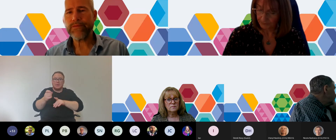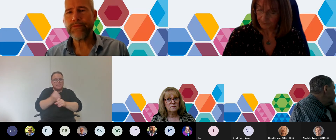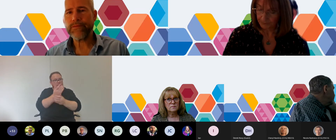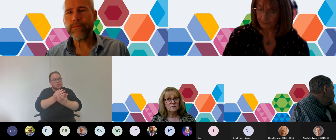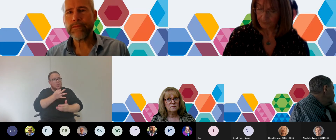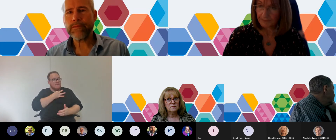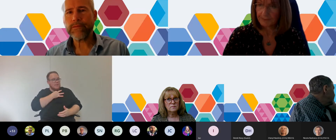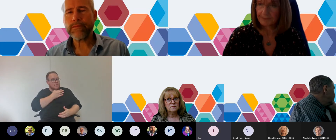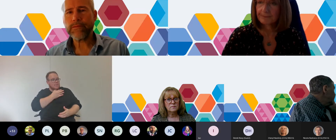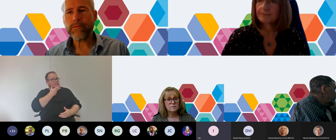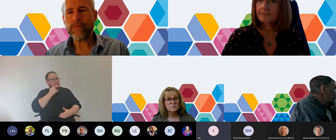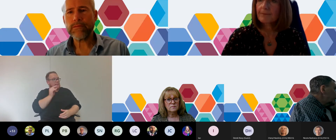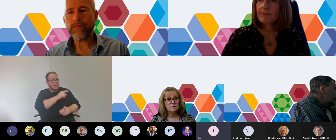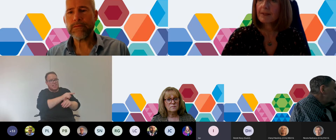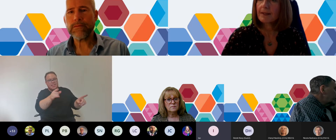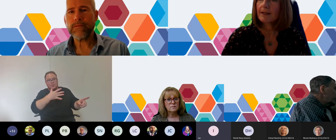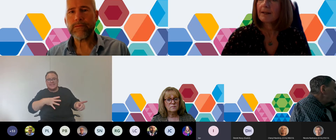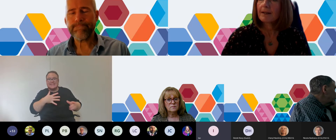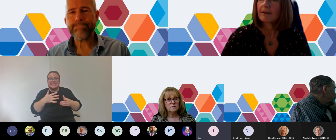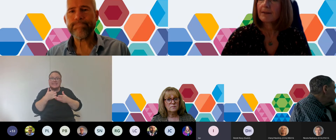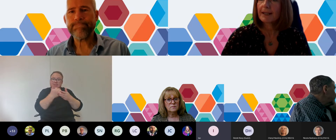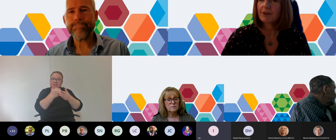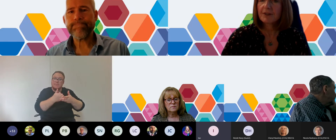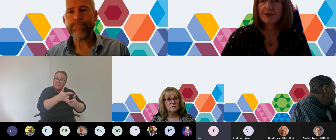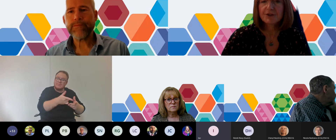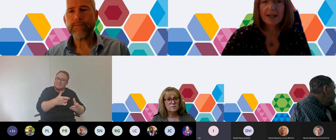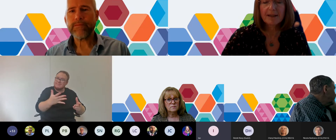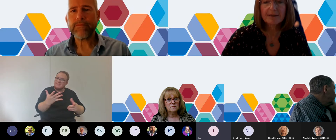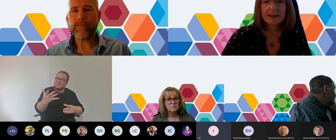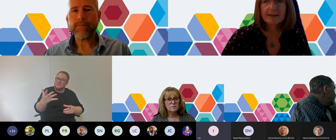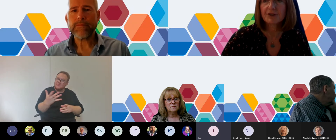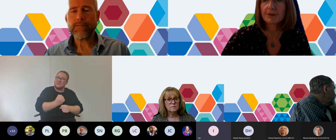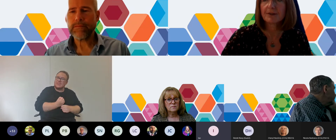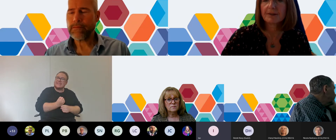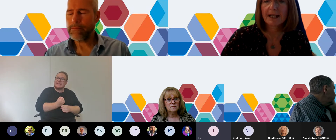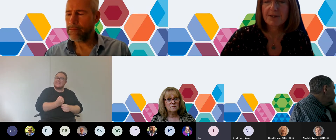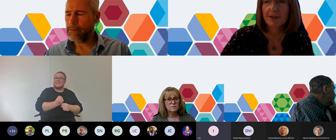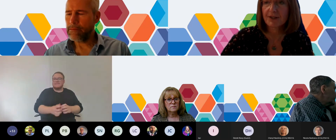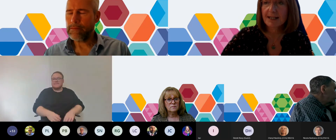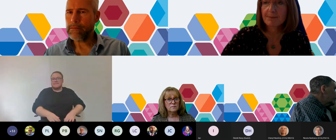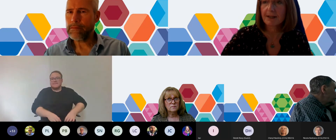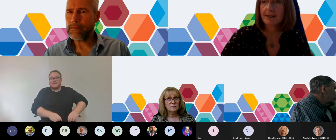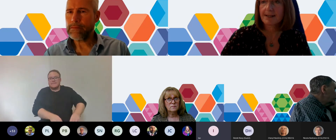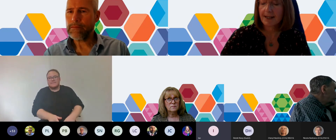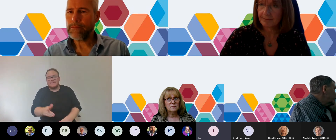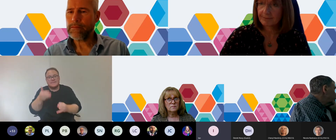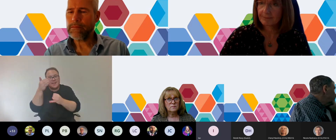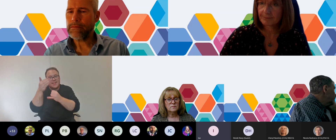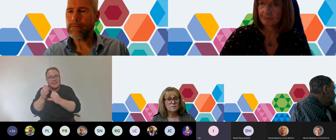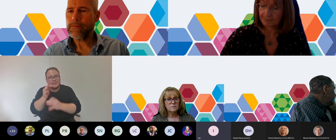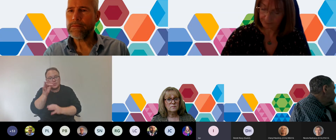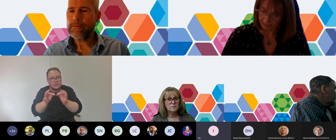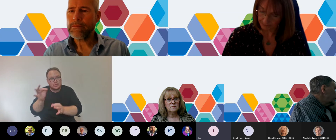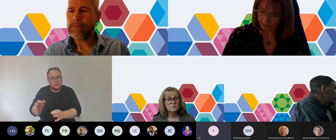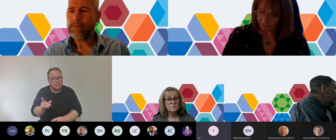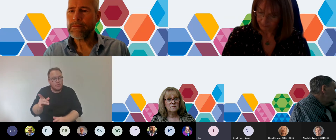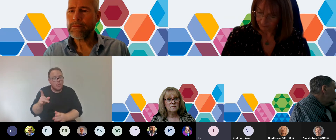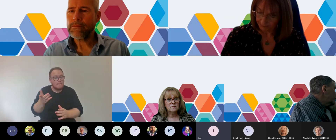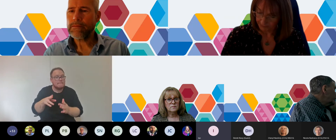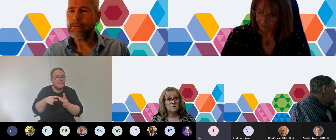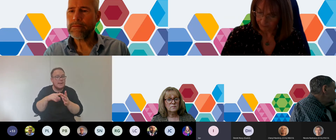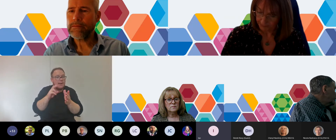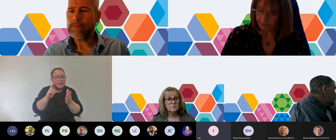support. Thank you, Marcus. Thank you. And if you could do your last question, yes, please. Right, I'll be as quick as I